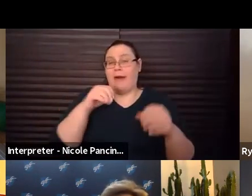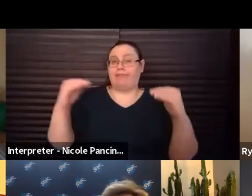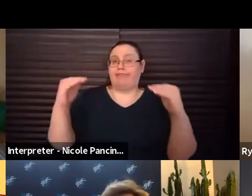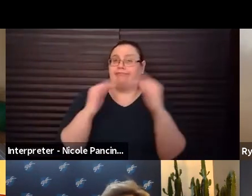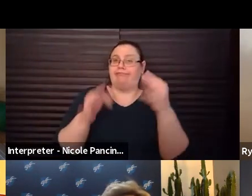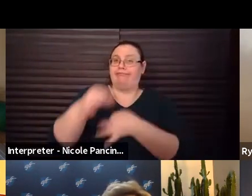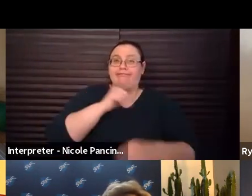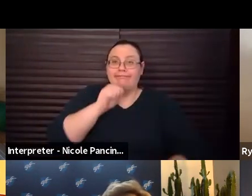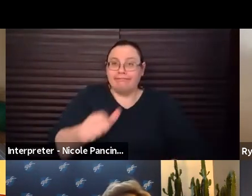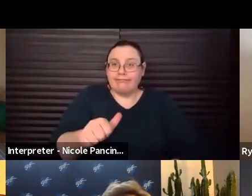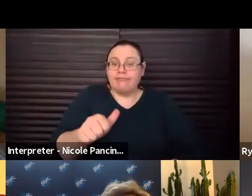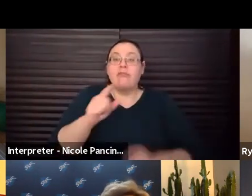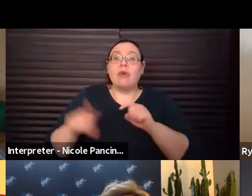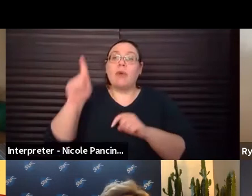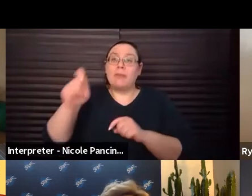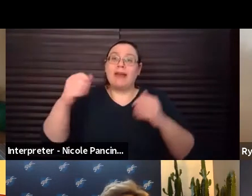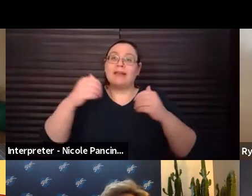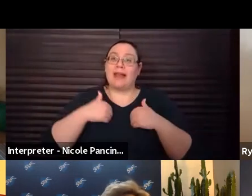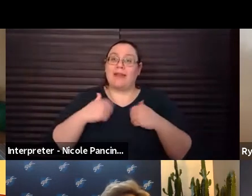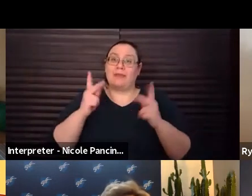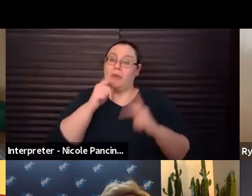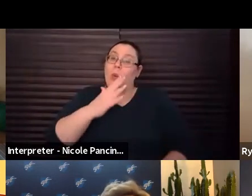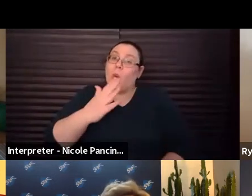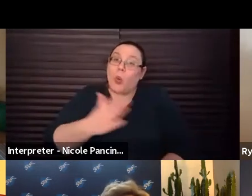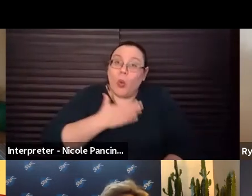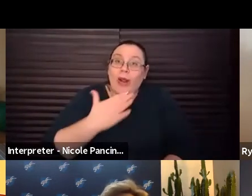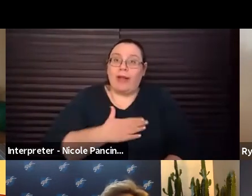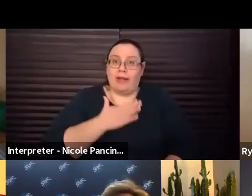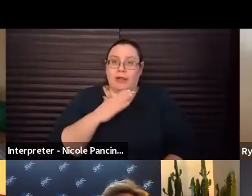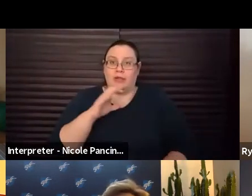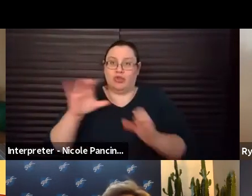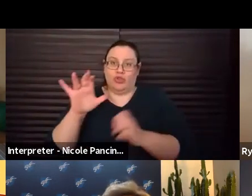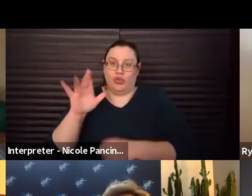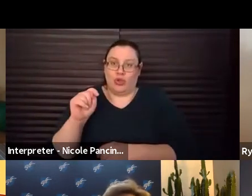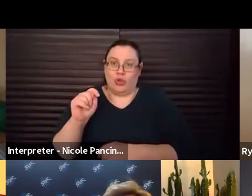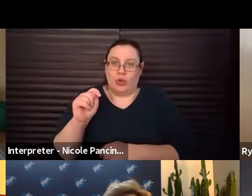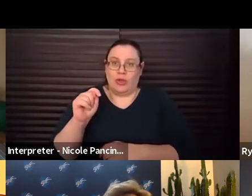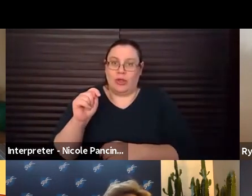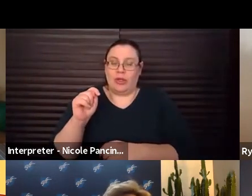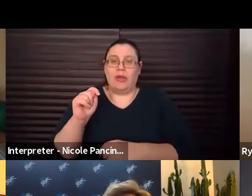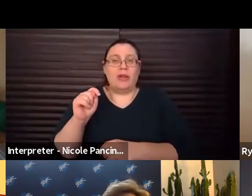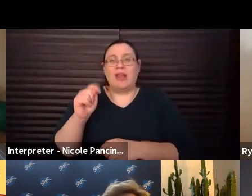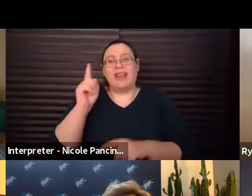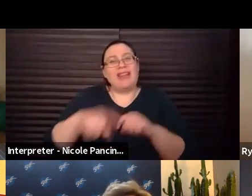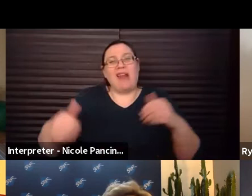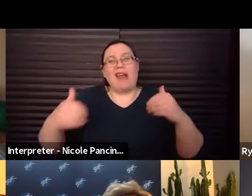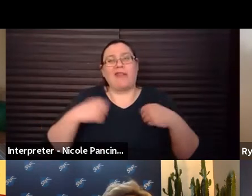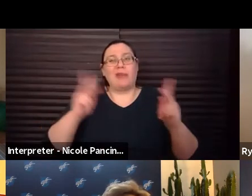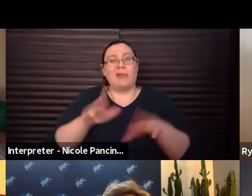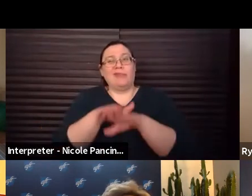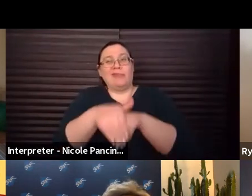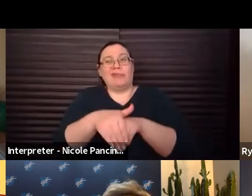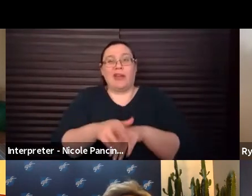to actually have the willingness to actually do this, not the hypocrisy of